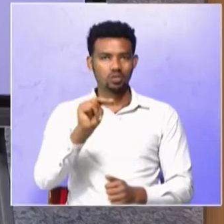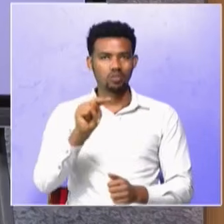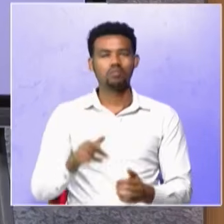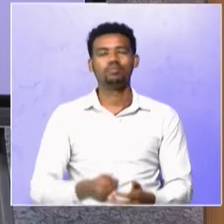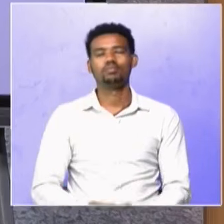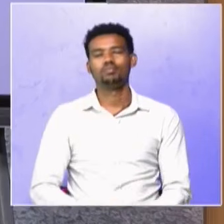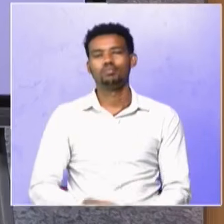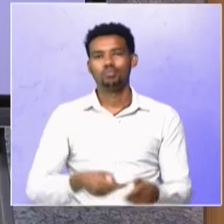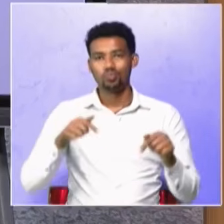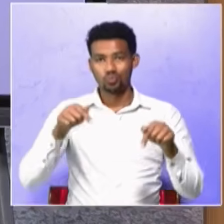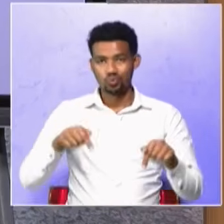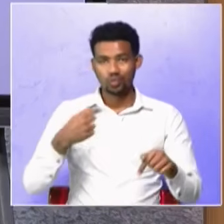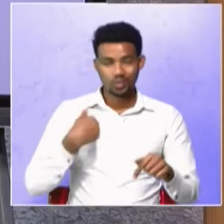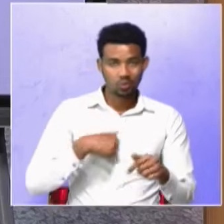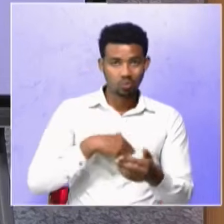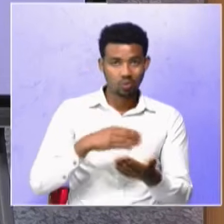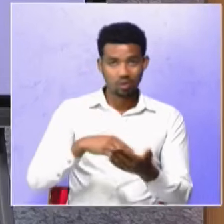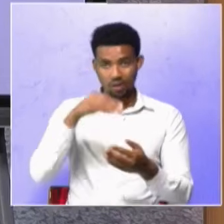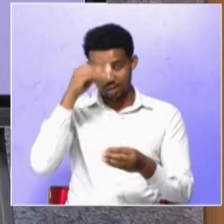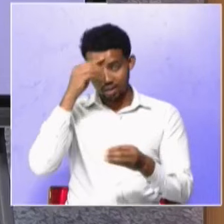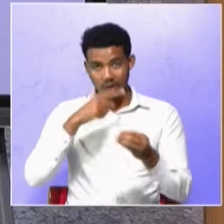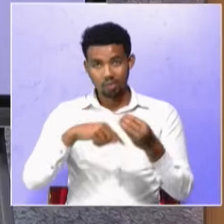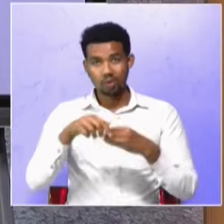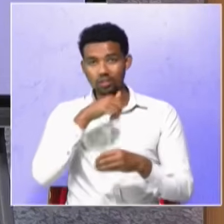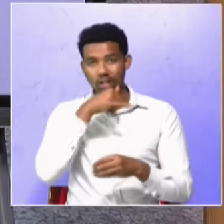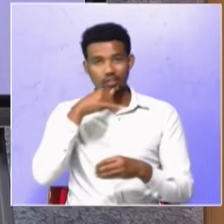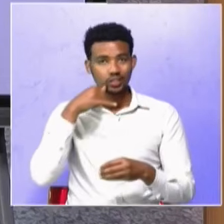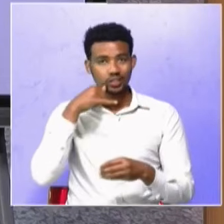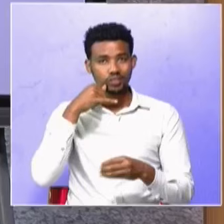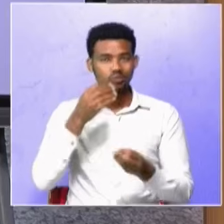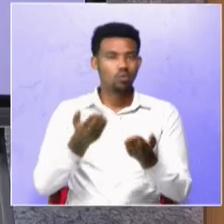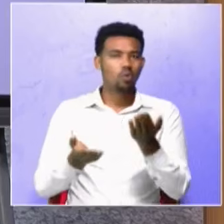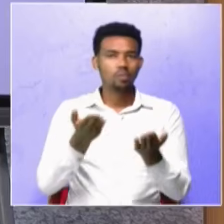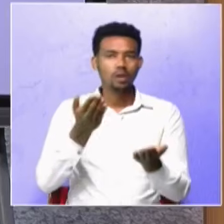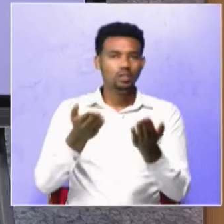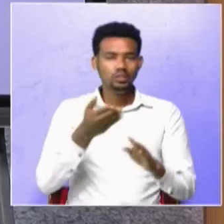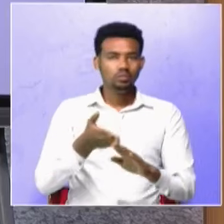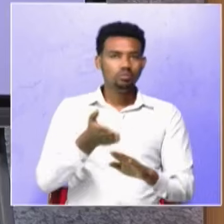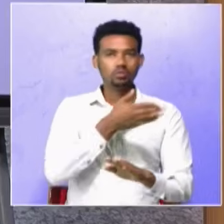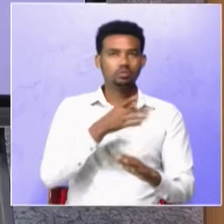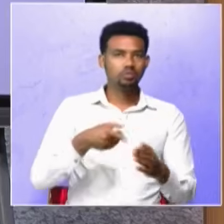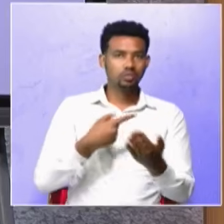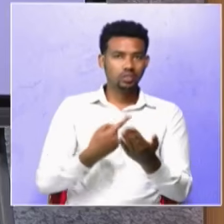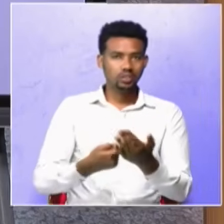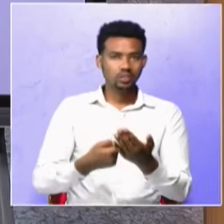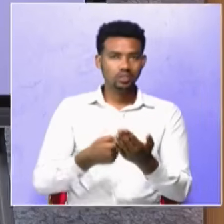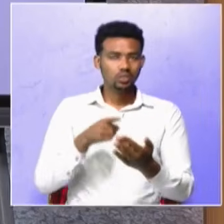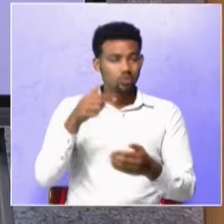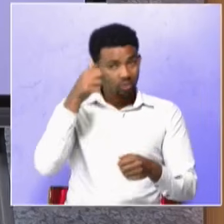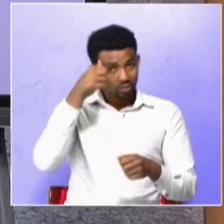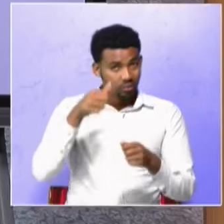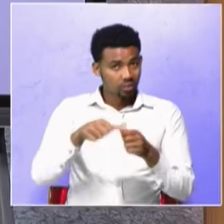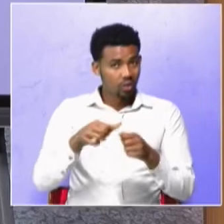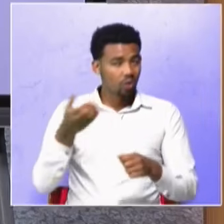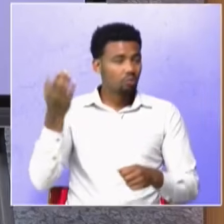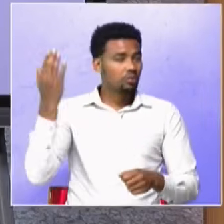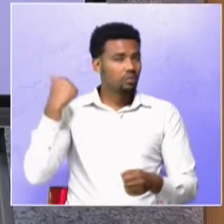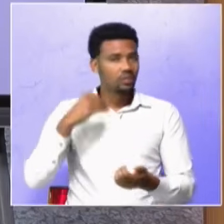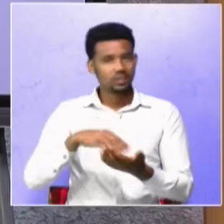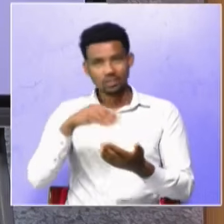today we are going to learn about adjective comparison. Before that, students, do you remember our previous